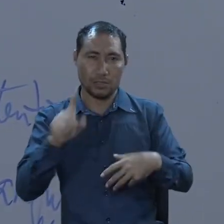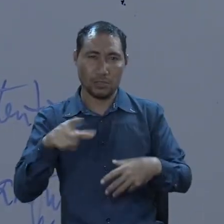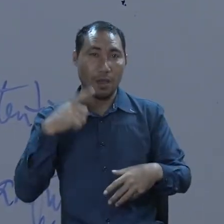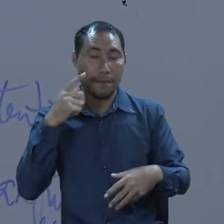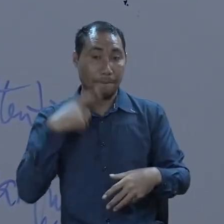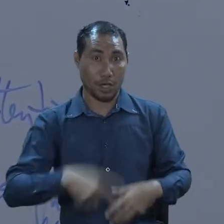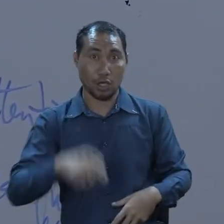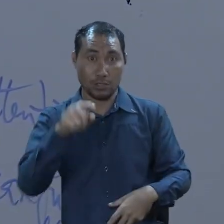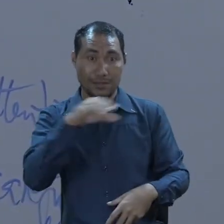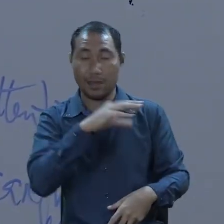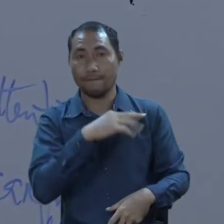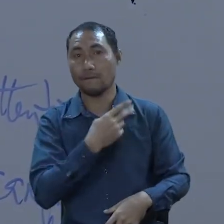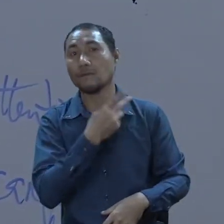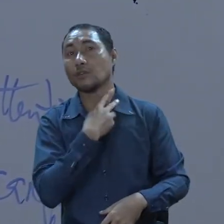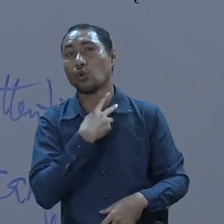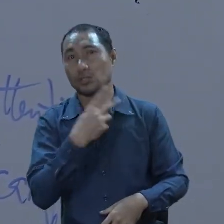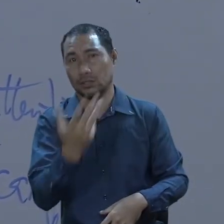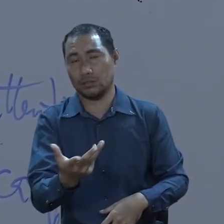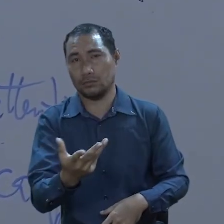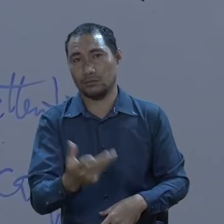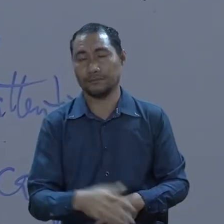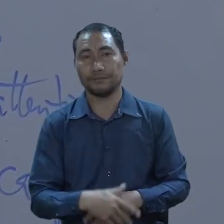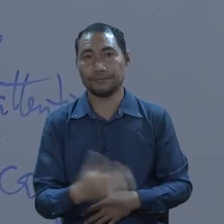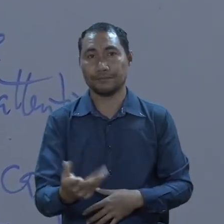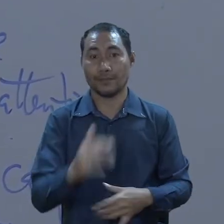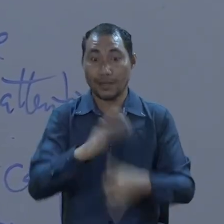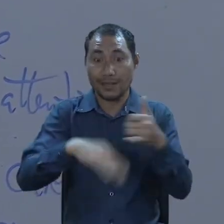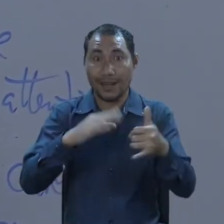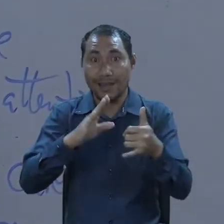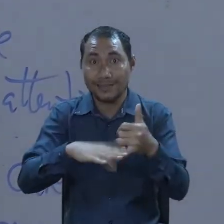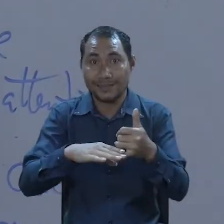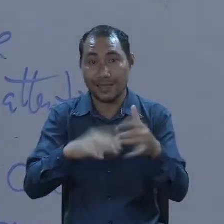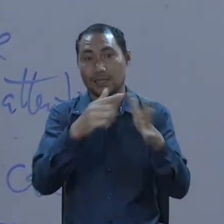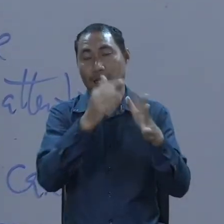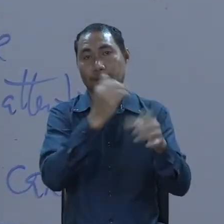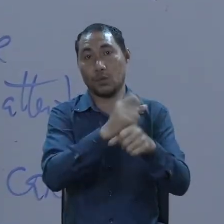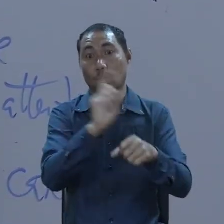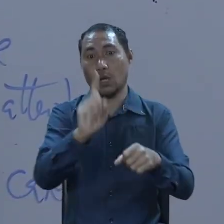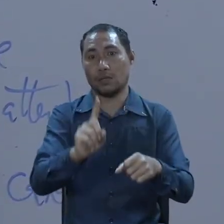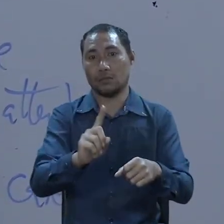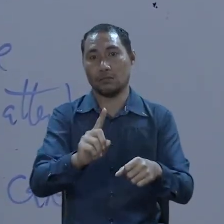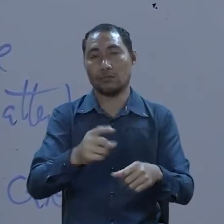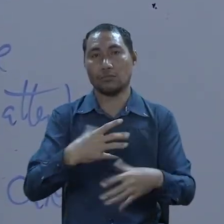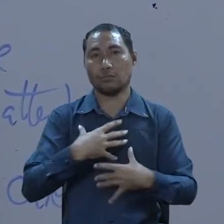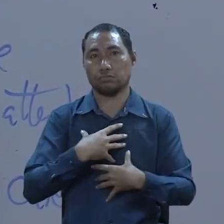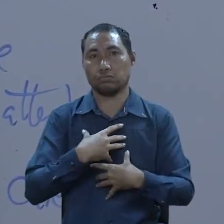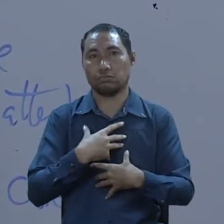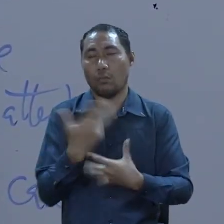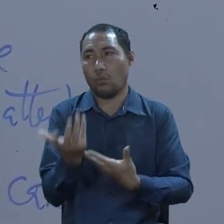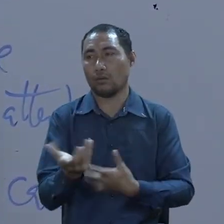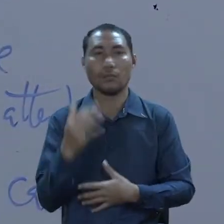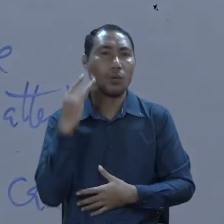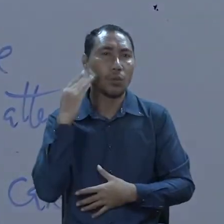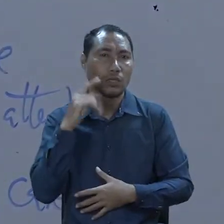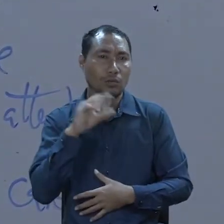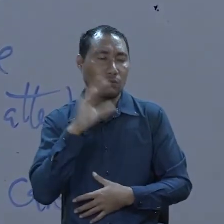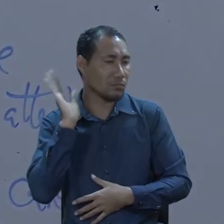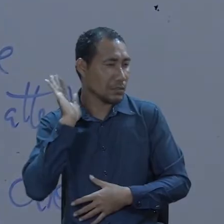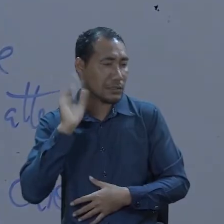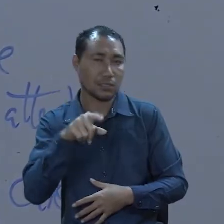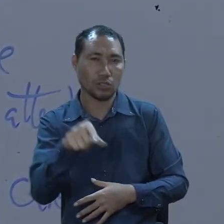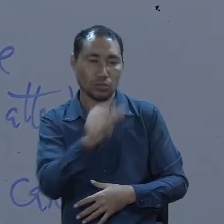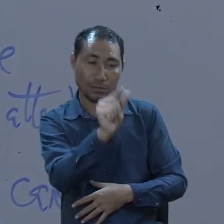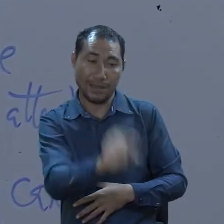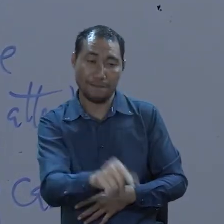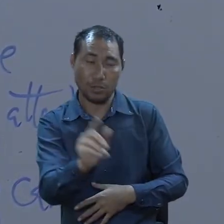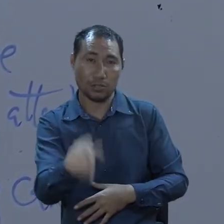message over the noise. And the last example is being bored. When you are listening